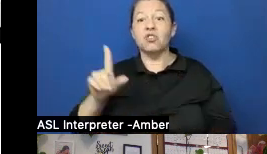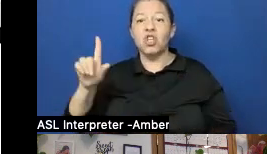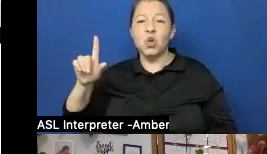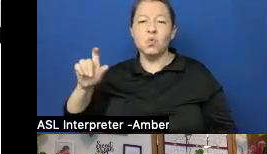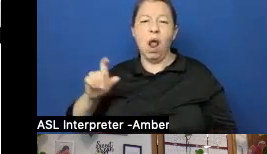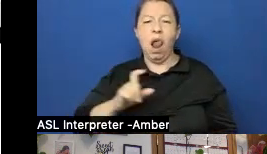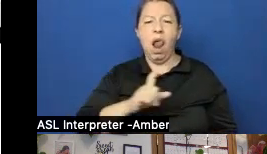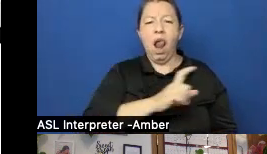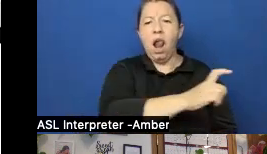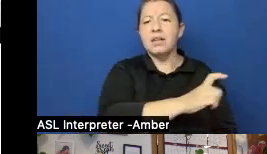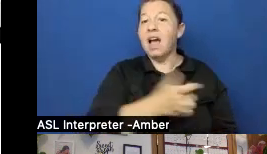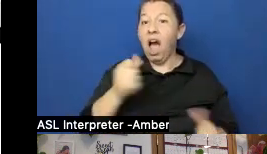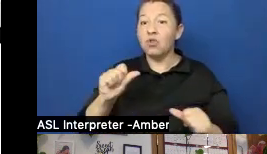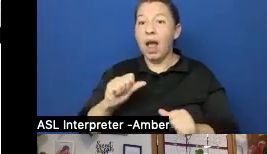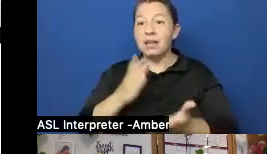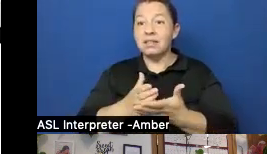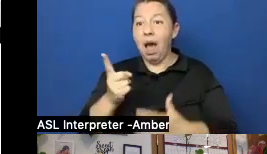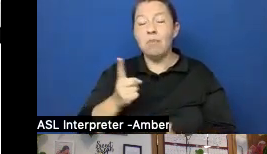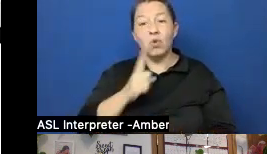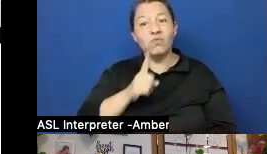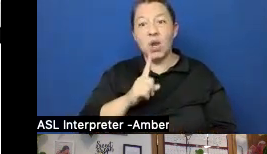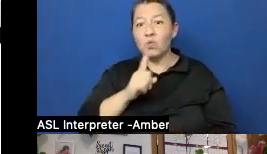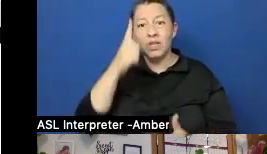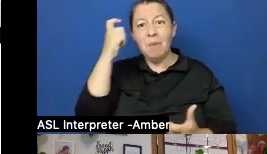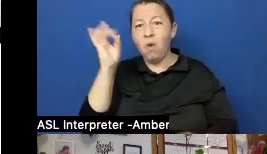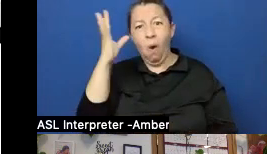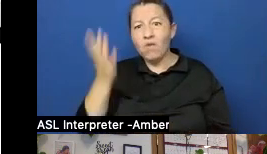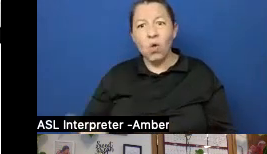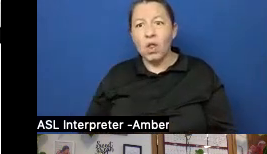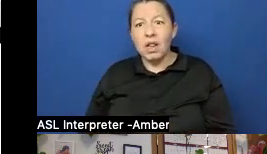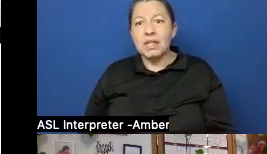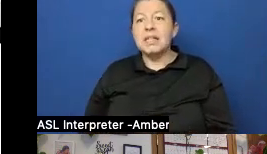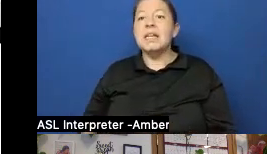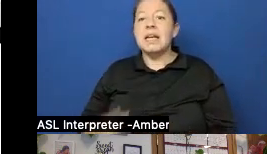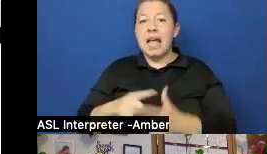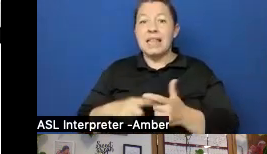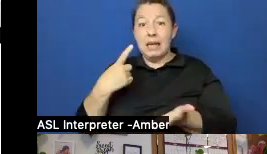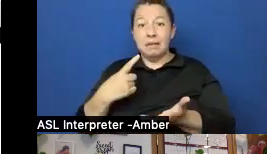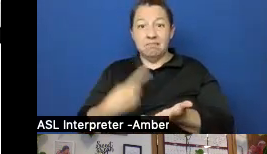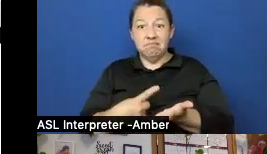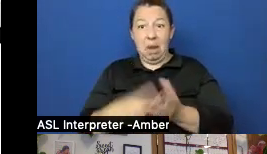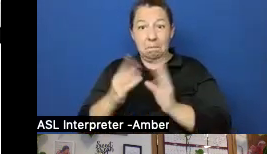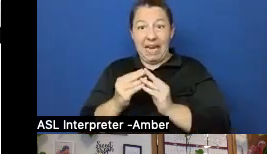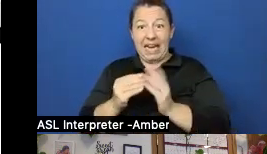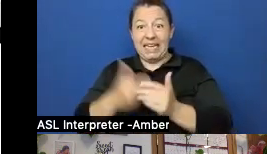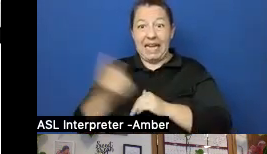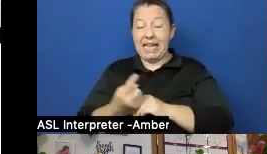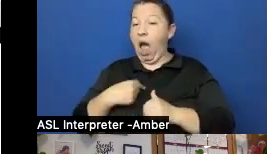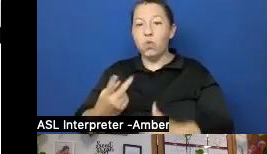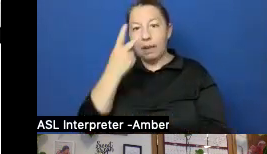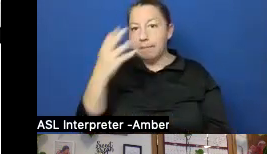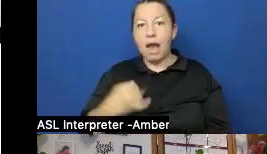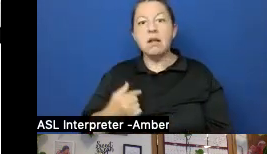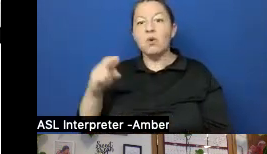tried to stop her. It was quite traumatic. It was awful. And then we had a meeting the next day because I was ticked off, and Rebecca gets ticked